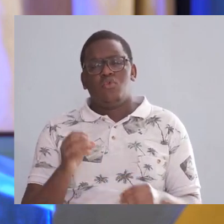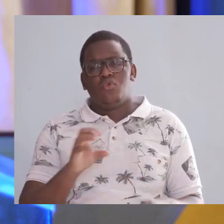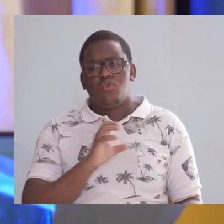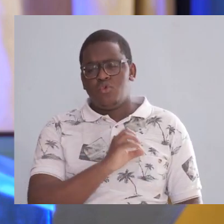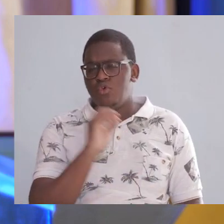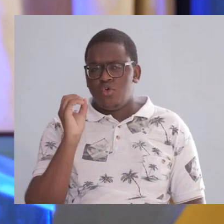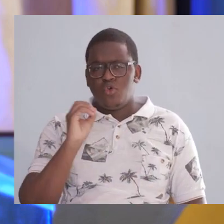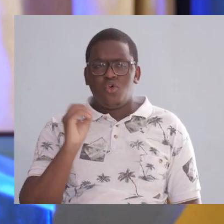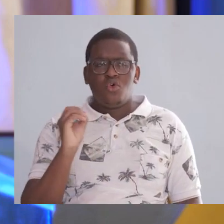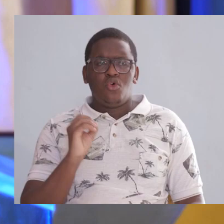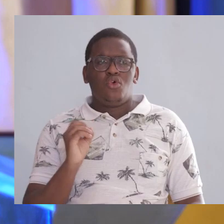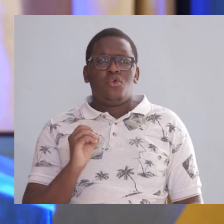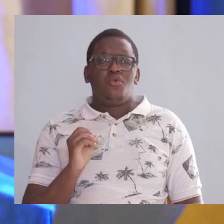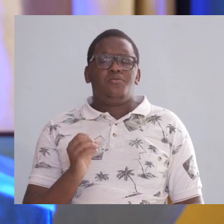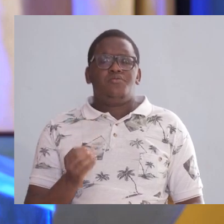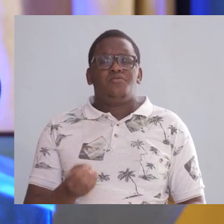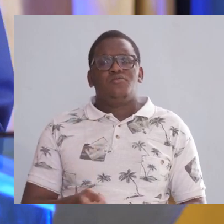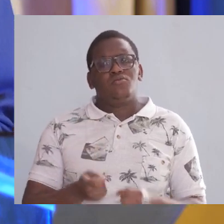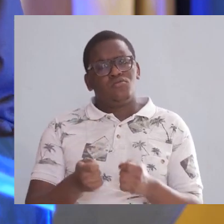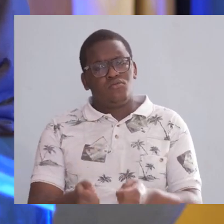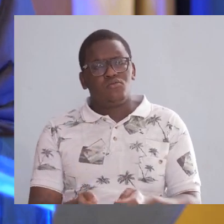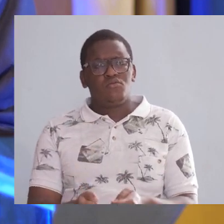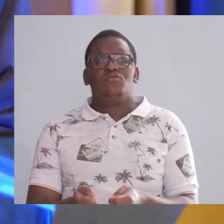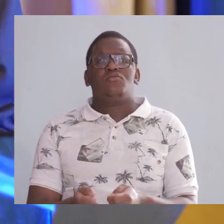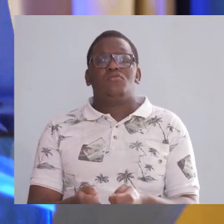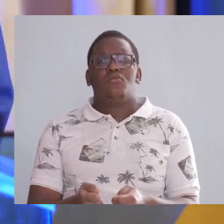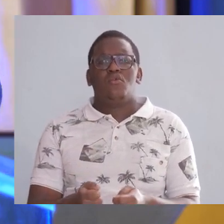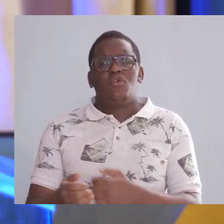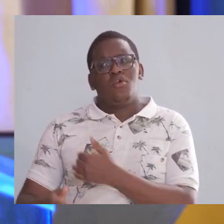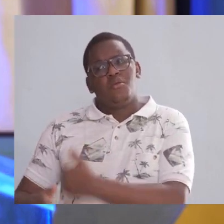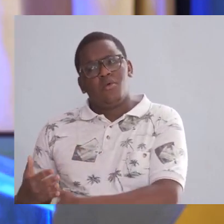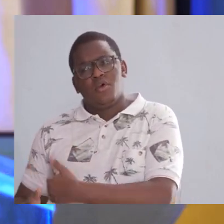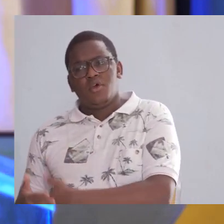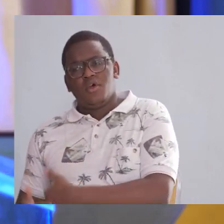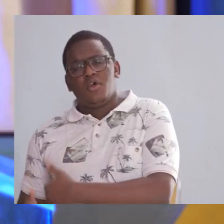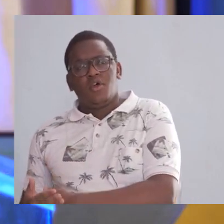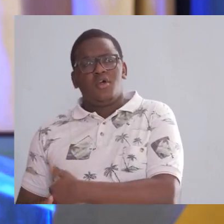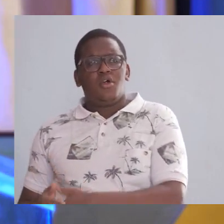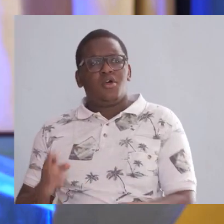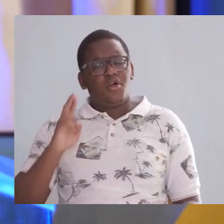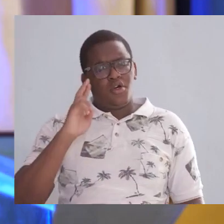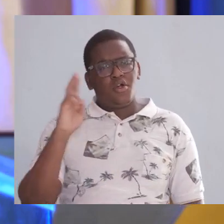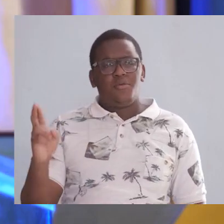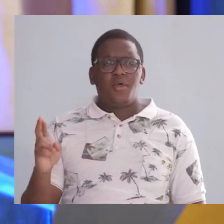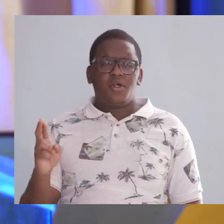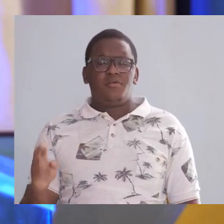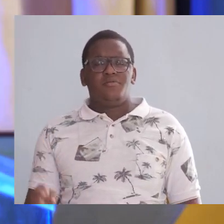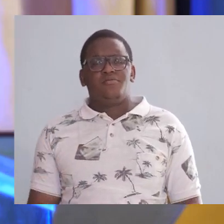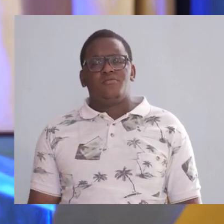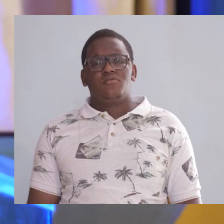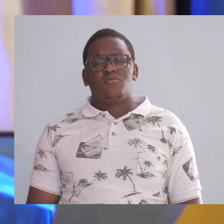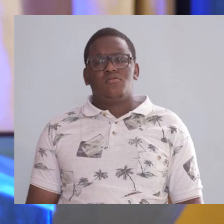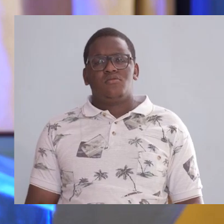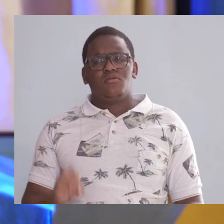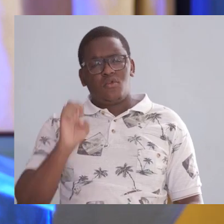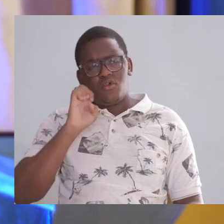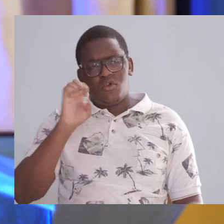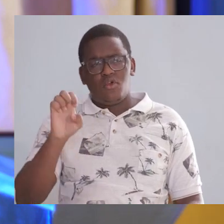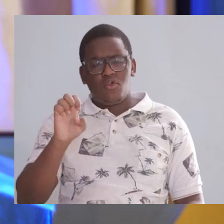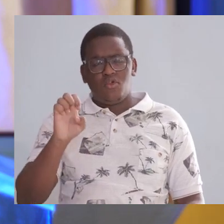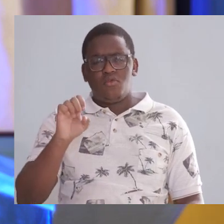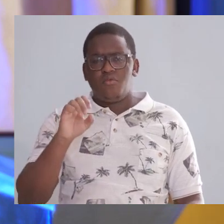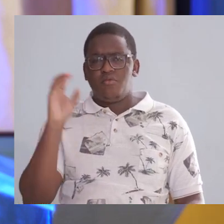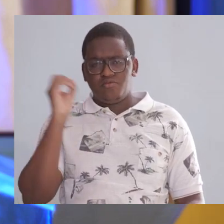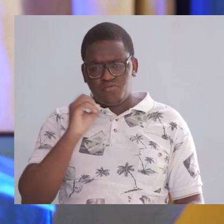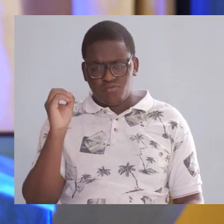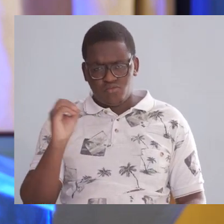mean? That I should treat my neighbor with the utmost respect. What is his, and I should not steal from him